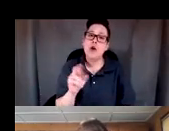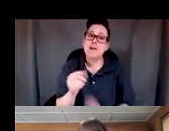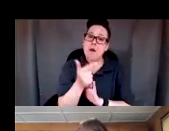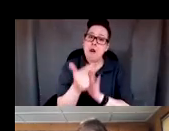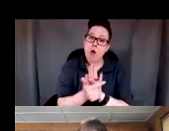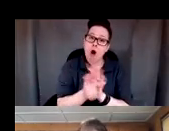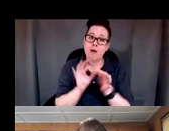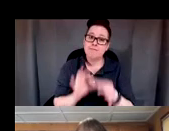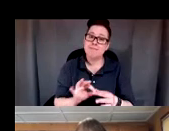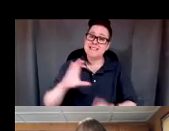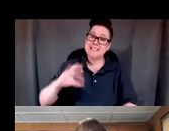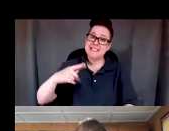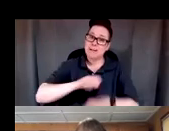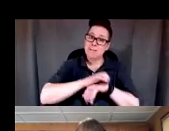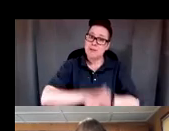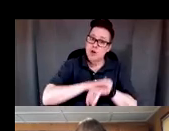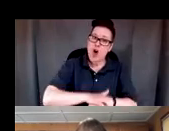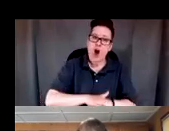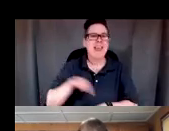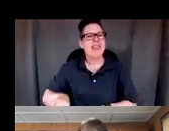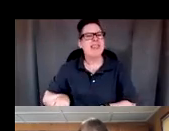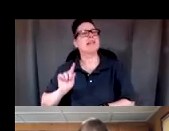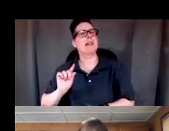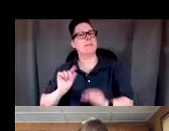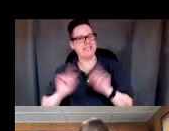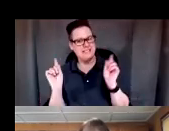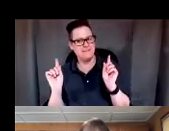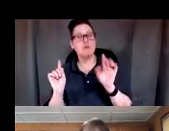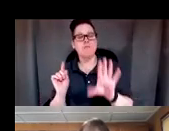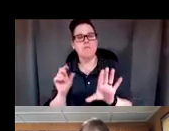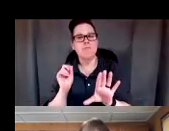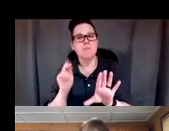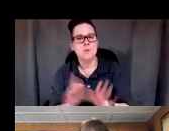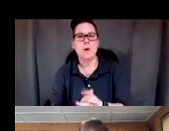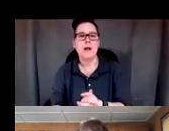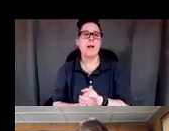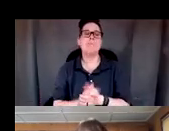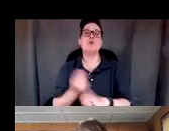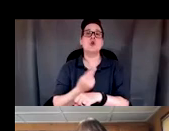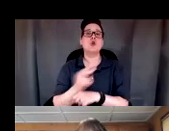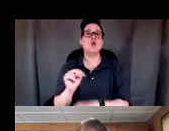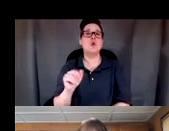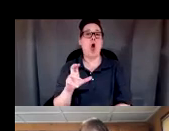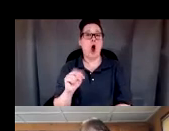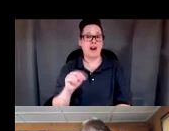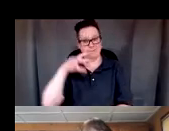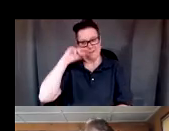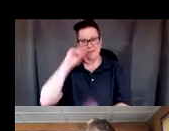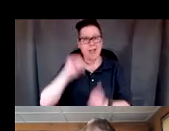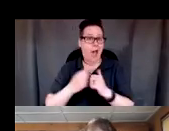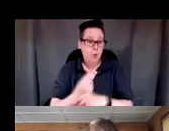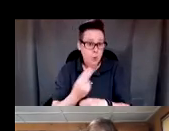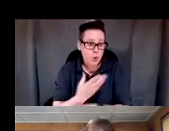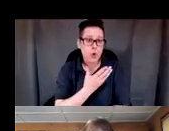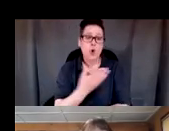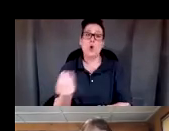with CPR, this one's a little bit different, which is okay. The use of Narcan, how you're going to use it, and reporting and follow-up,